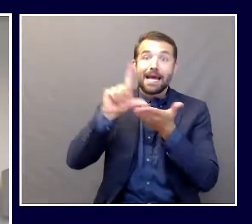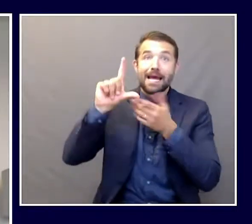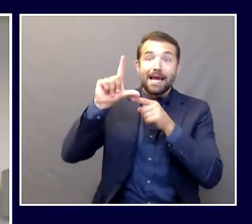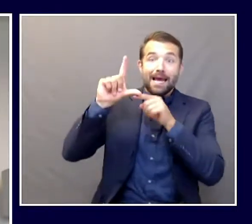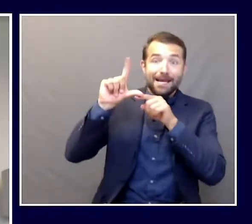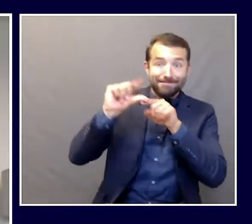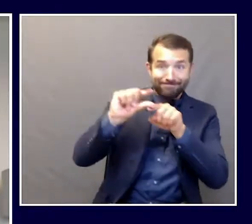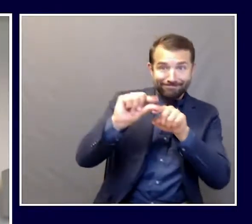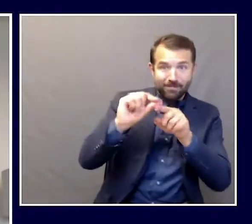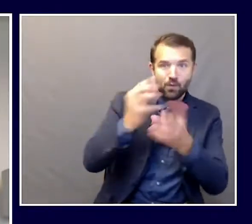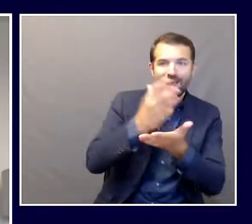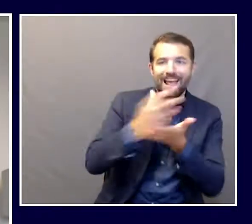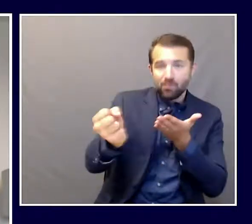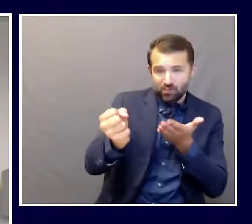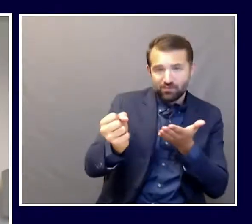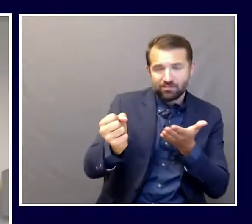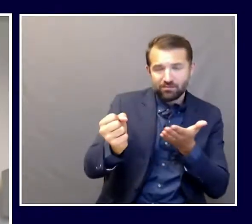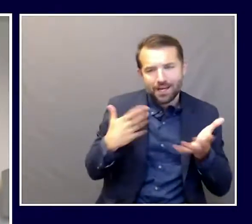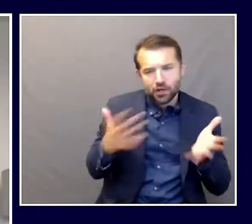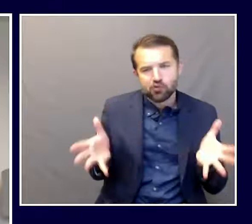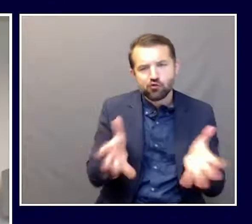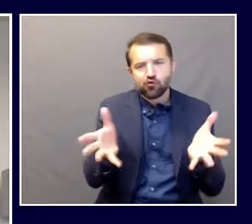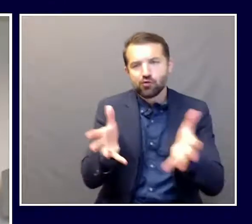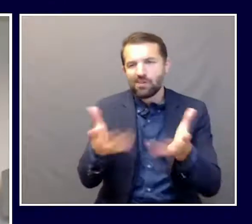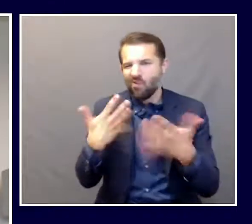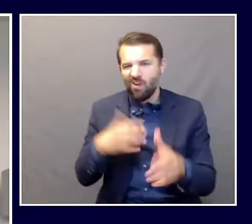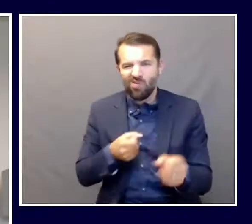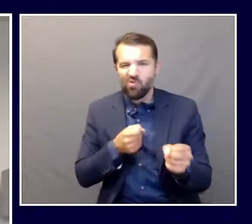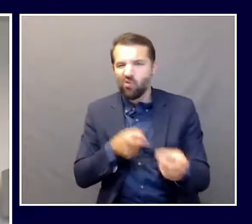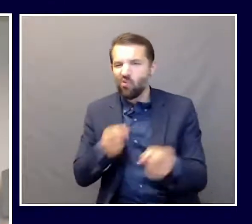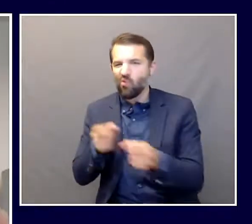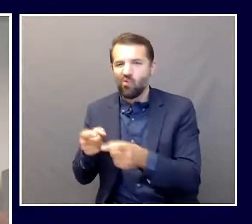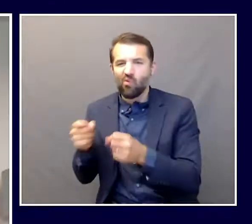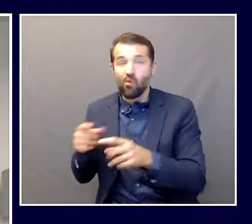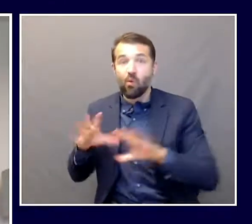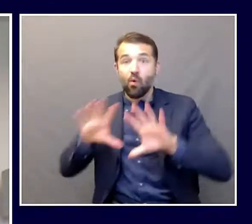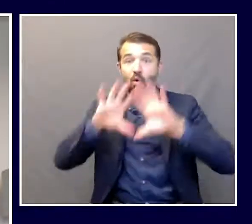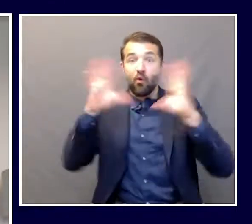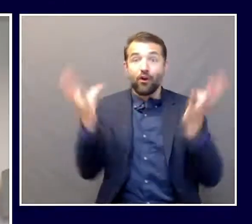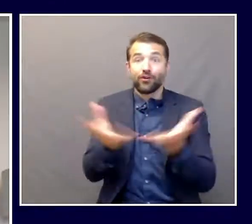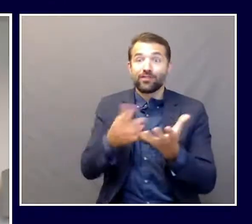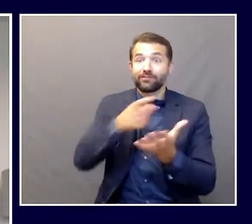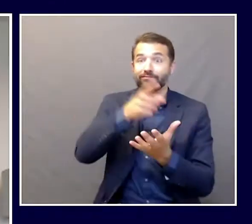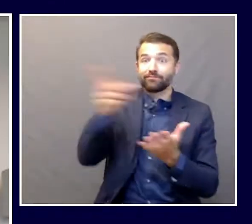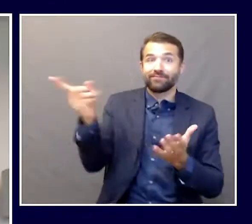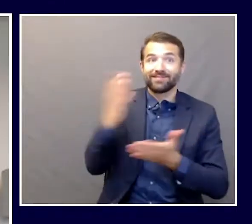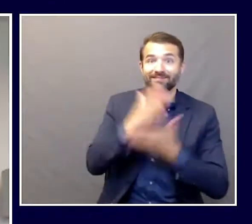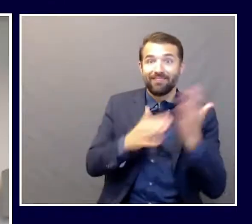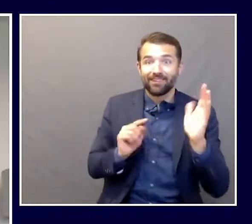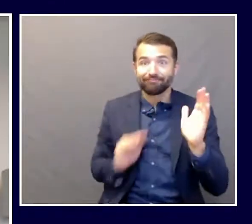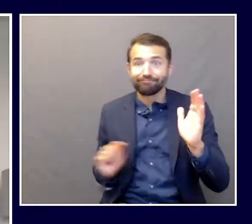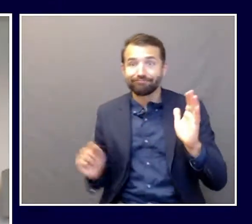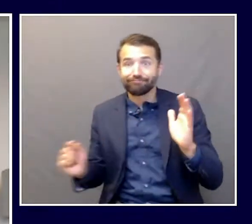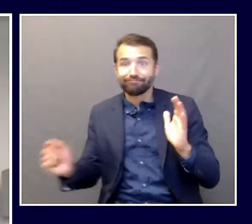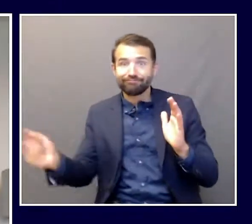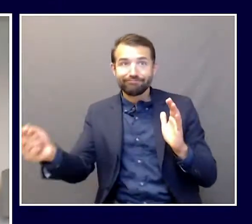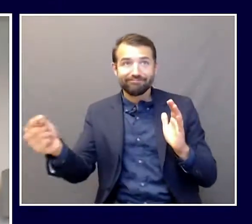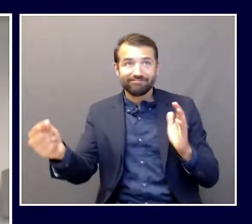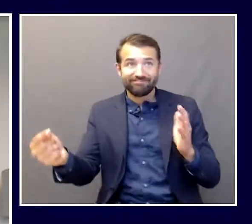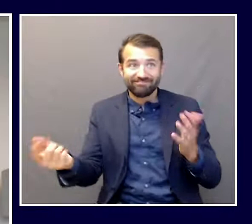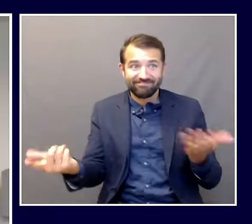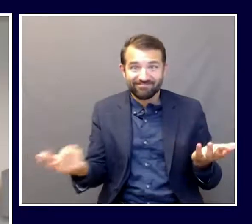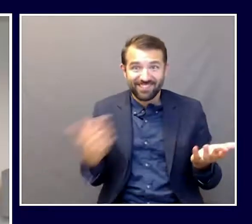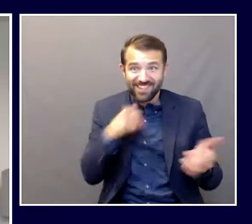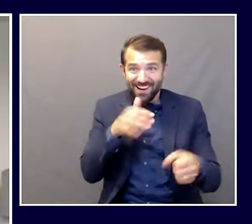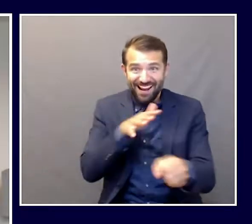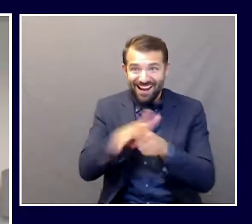of the world that don't have the privilege that we do here in Maine and in the US, the vaccine is even a higher value commodity. So